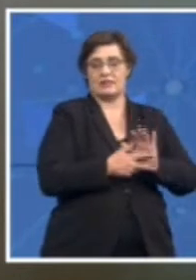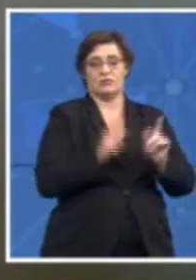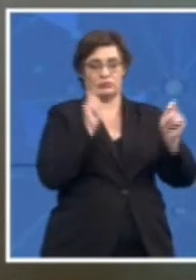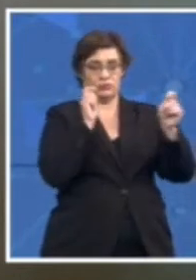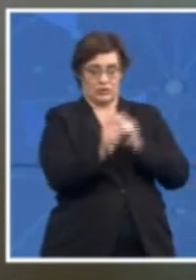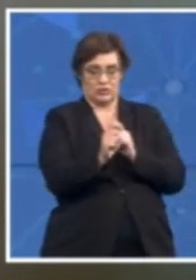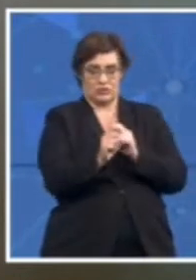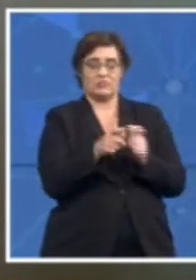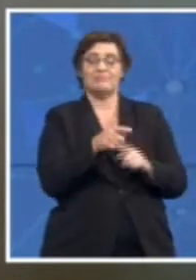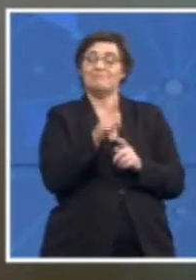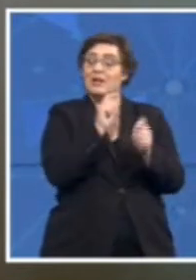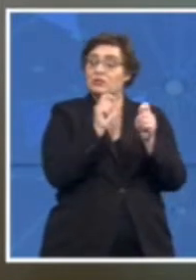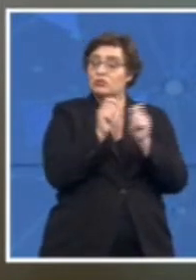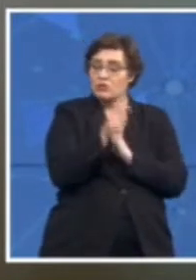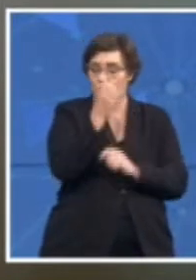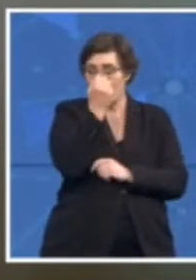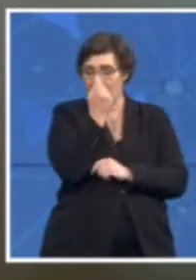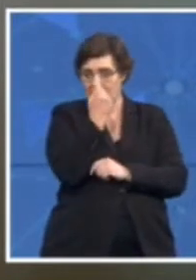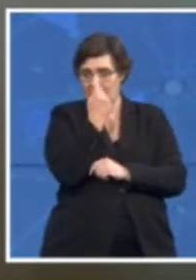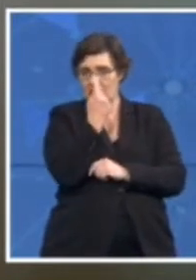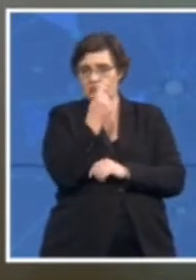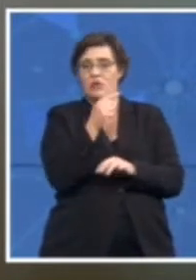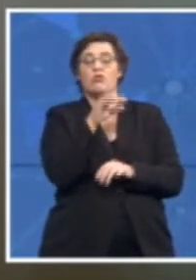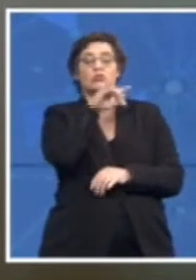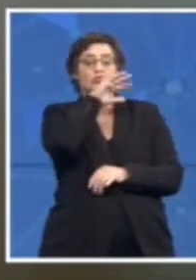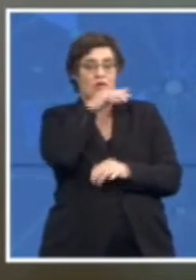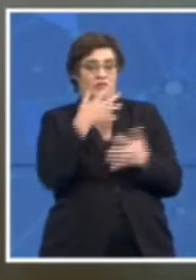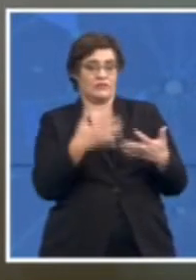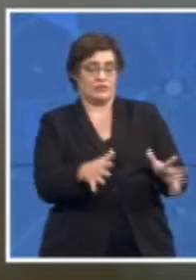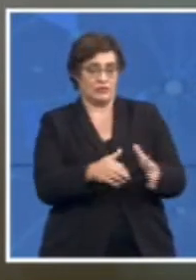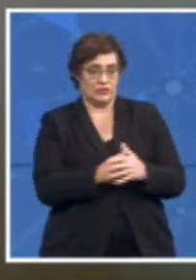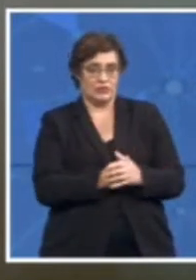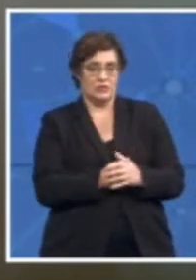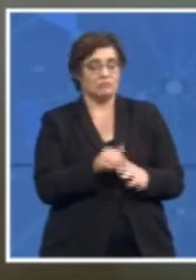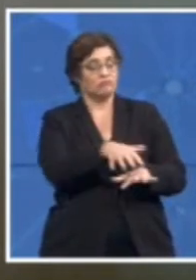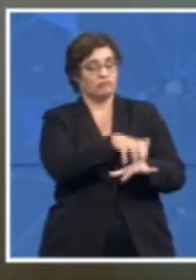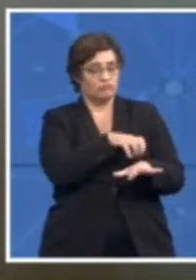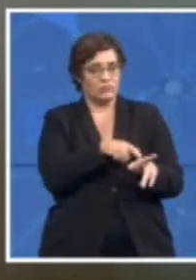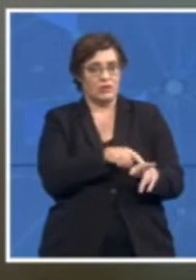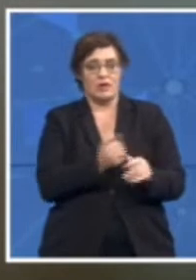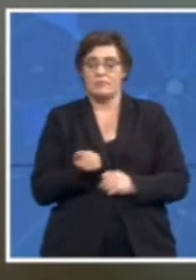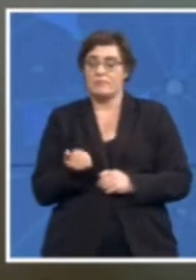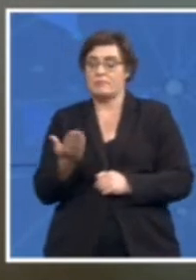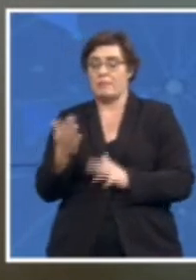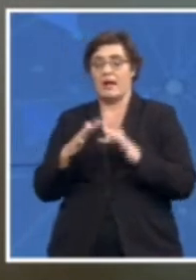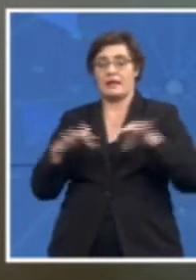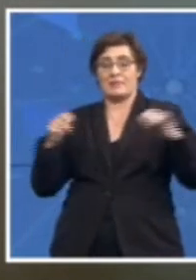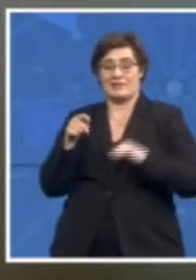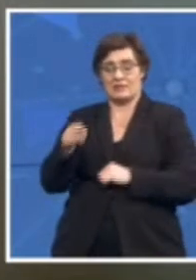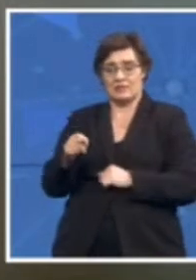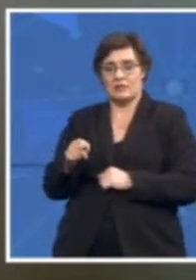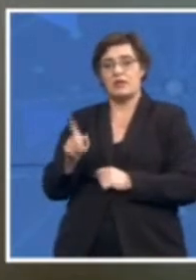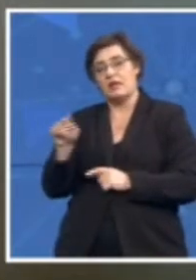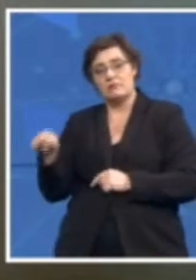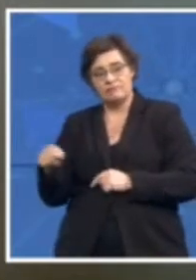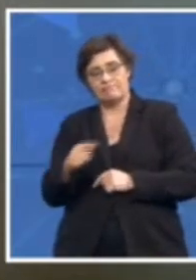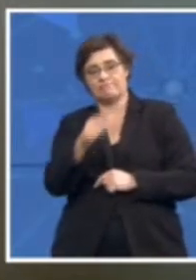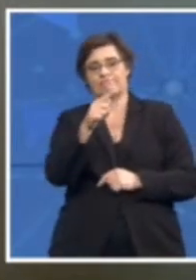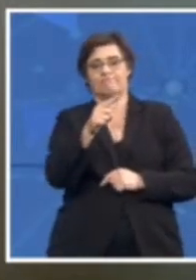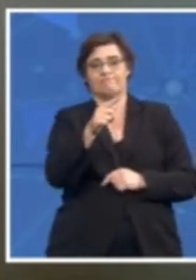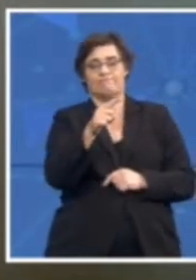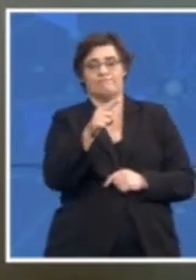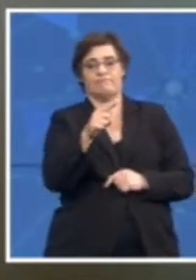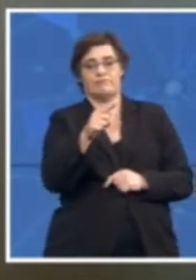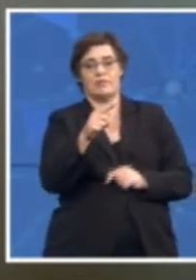been drafted. It will be submitted to Cabinet, and thereafter it has to go through the parliamentary process.